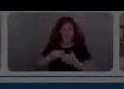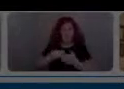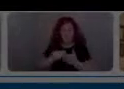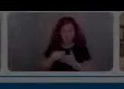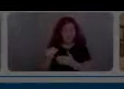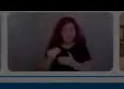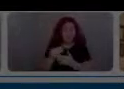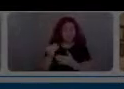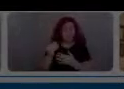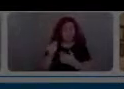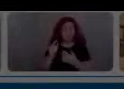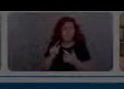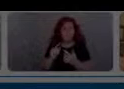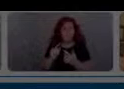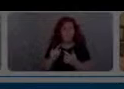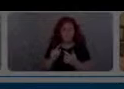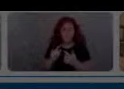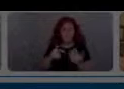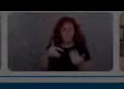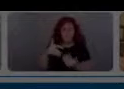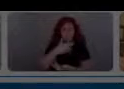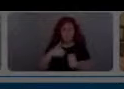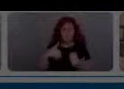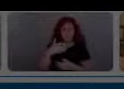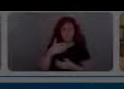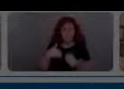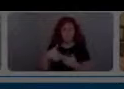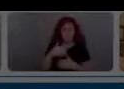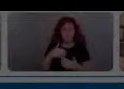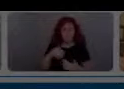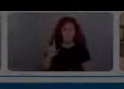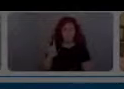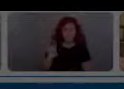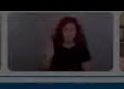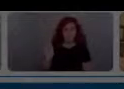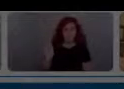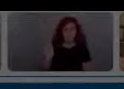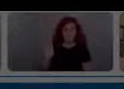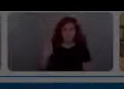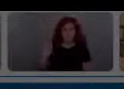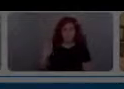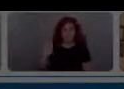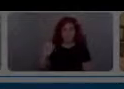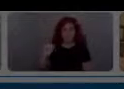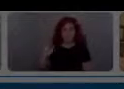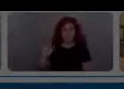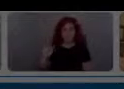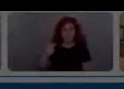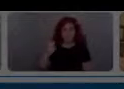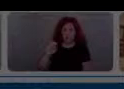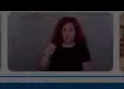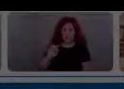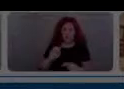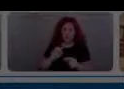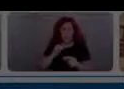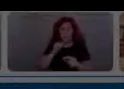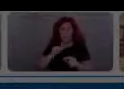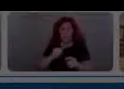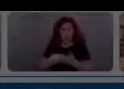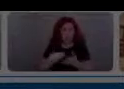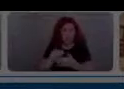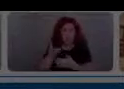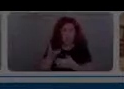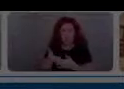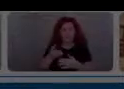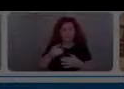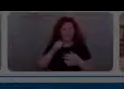or you know socialize in desert ridge or in anthem we don't do business there we don't go to church there and